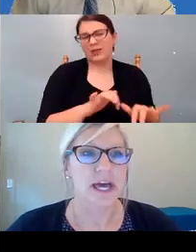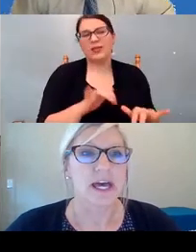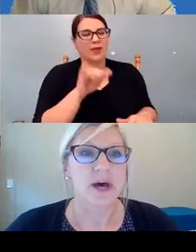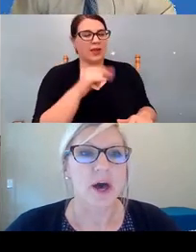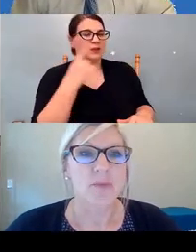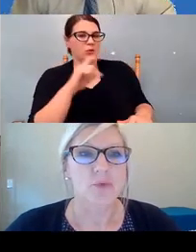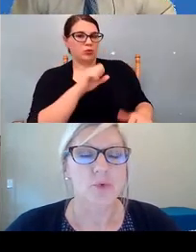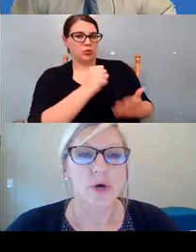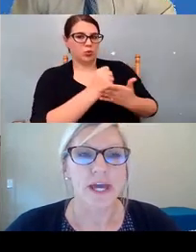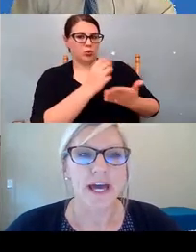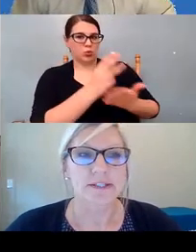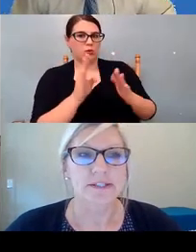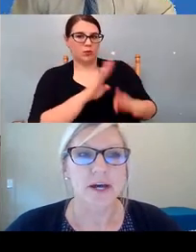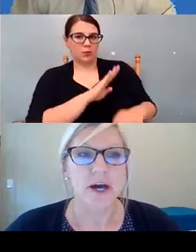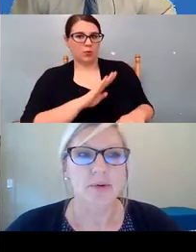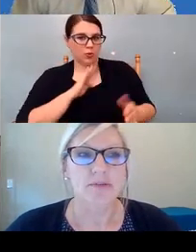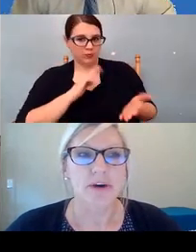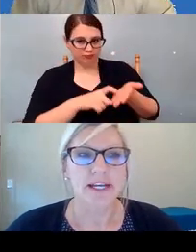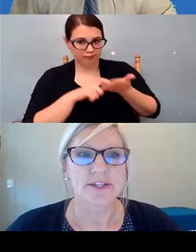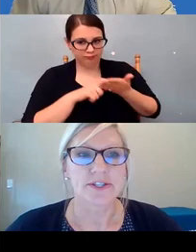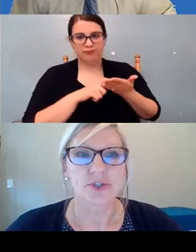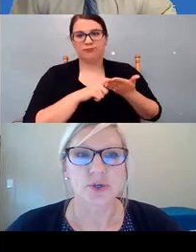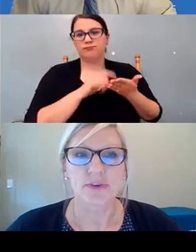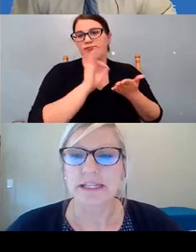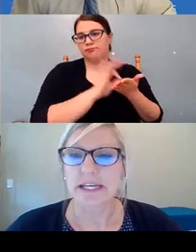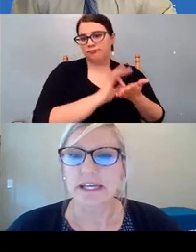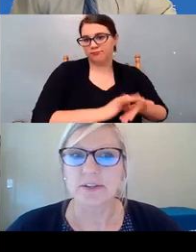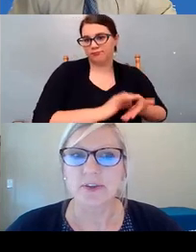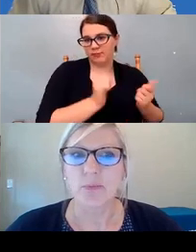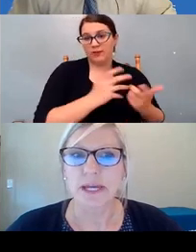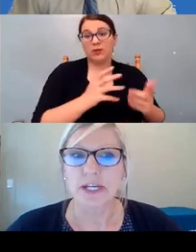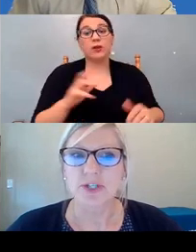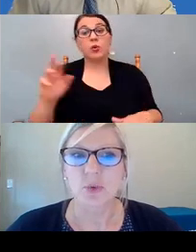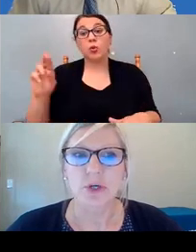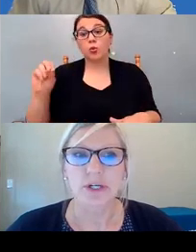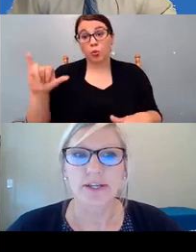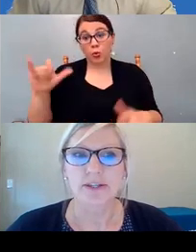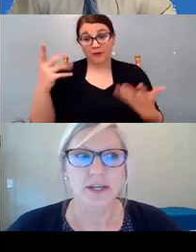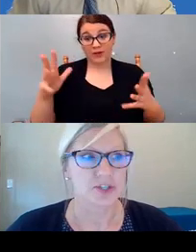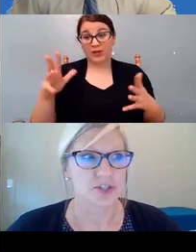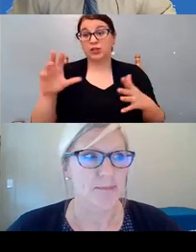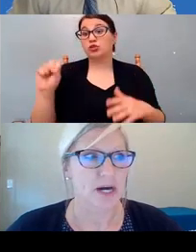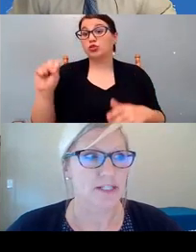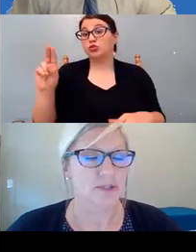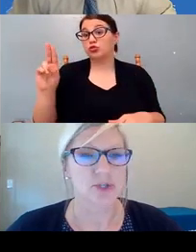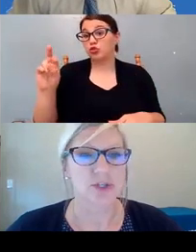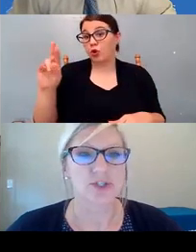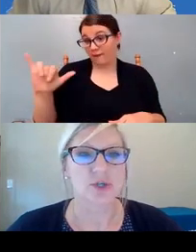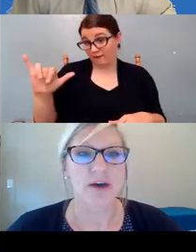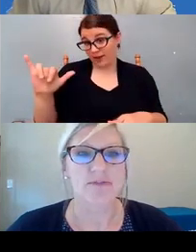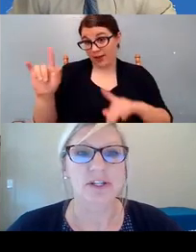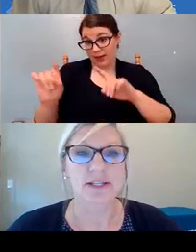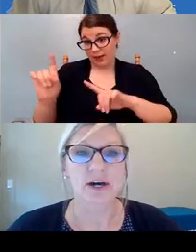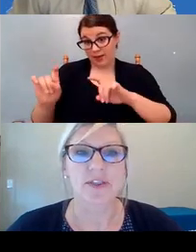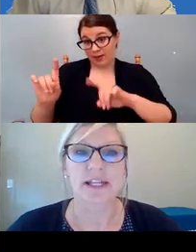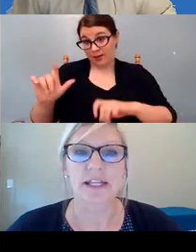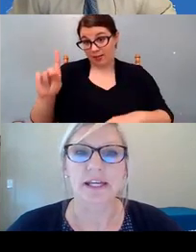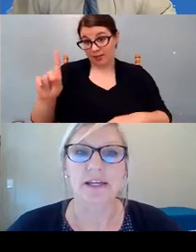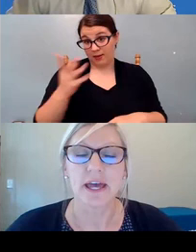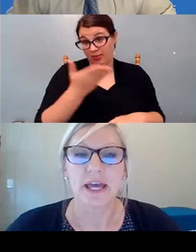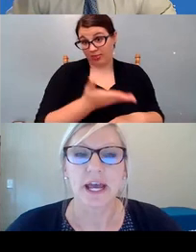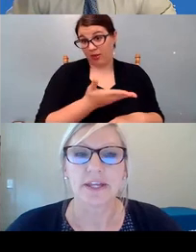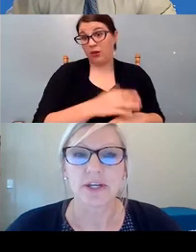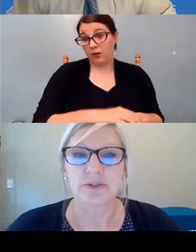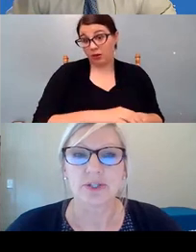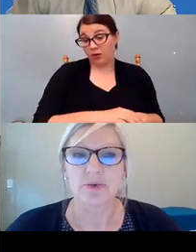purposes. Roy has provided the survey link, so be sure in the chat box, be sure that you have clicked on that